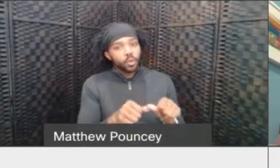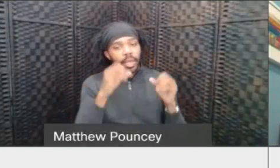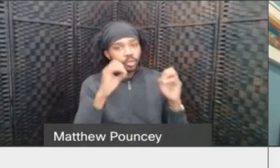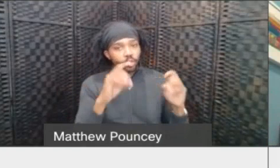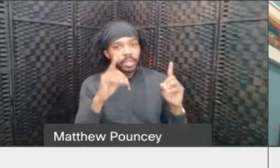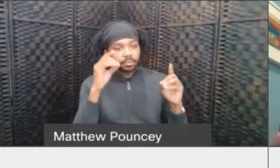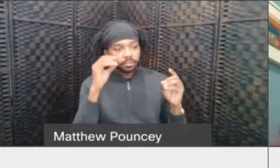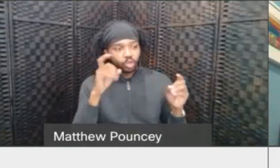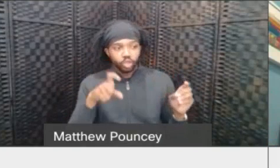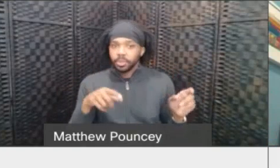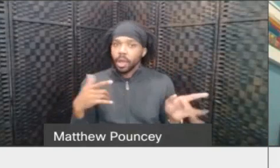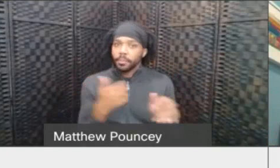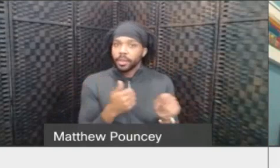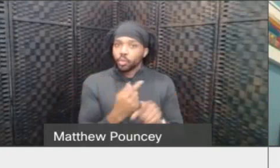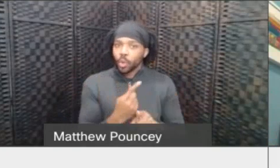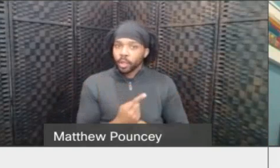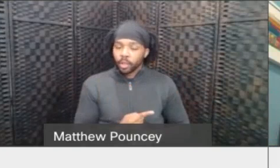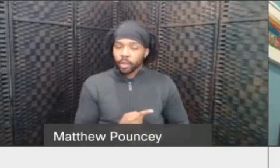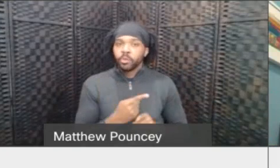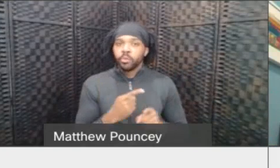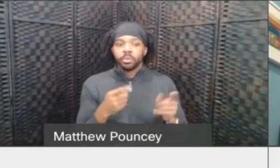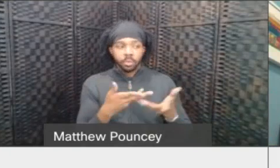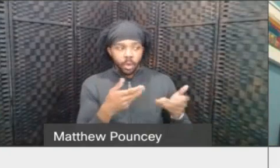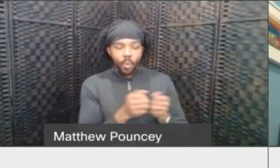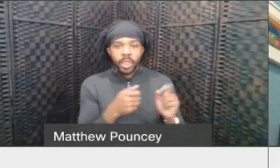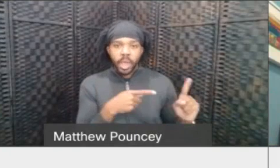is being done with them regarding the vaccine.